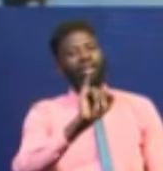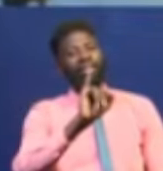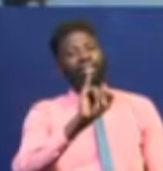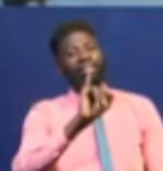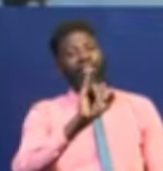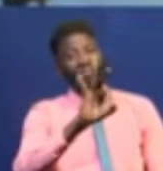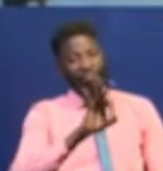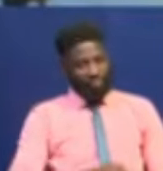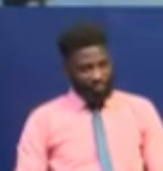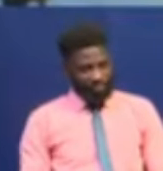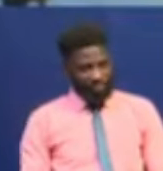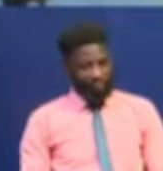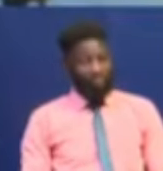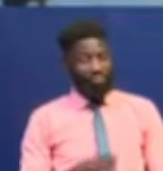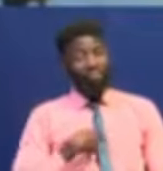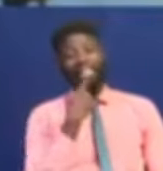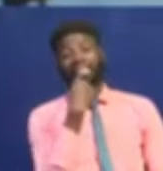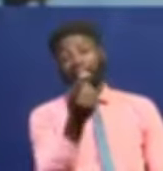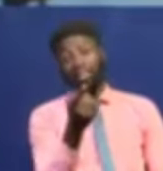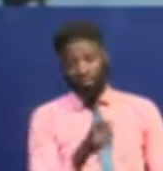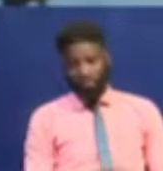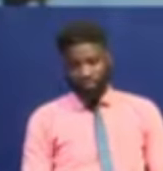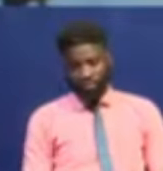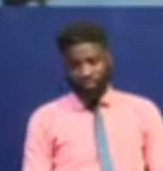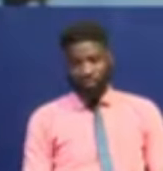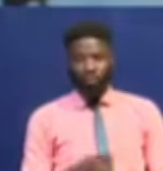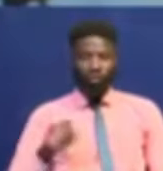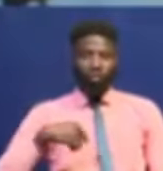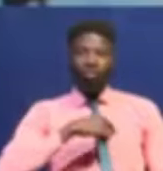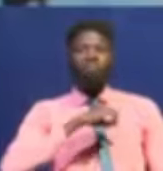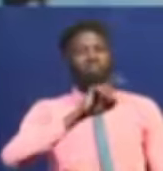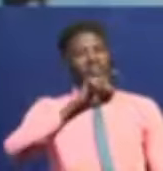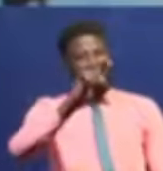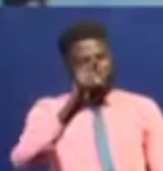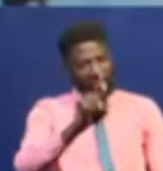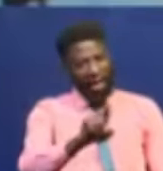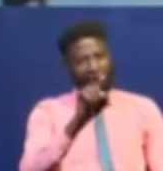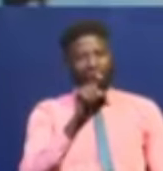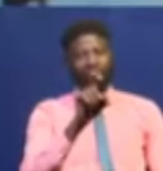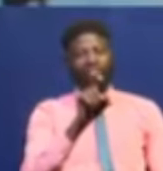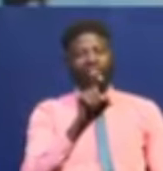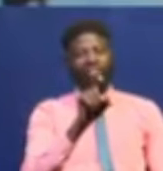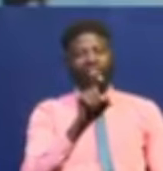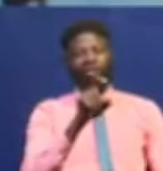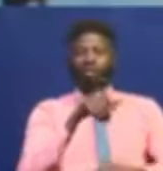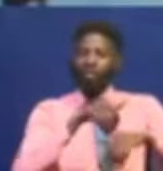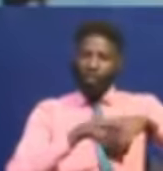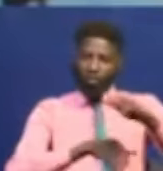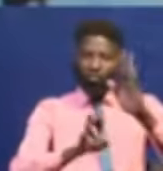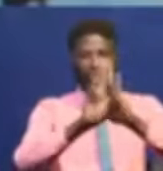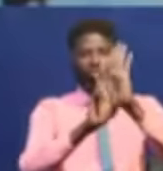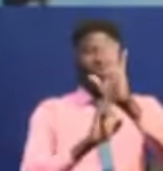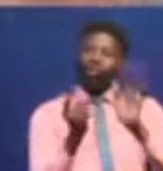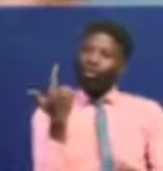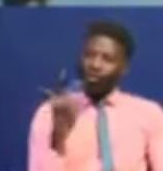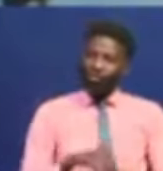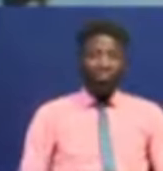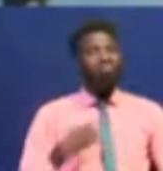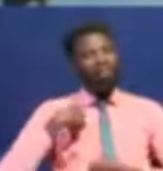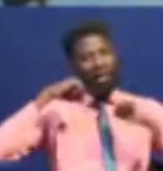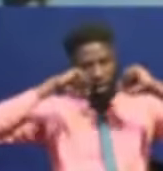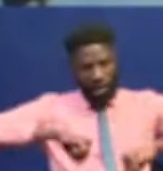as I have told you, we must operate within the parameters of the rule of law. And I agree